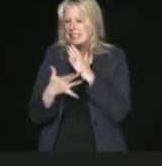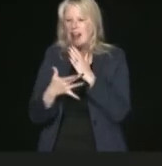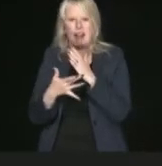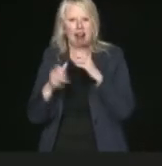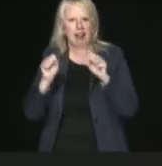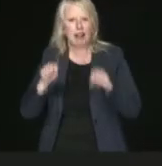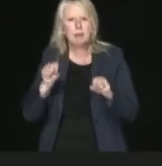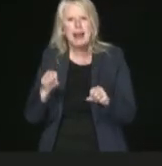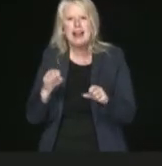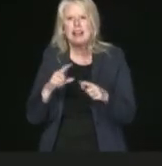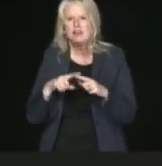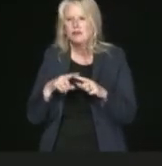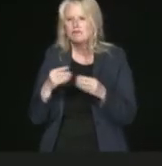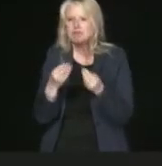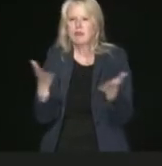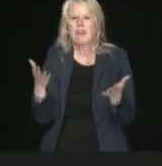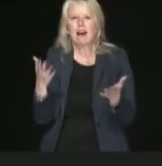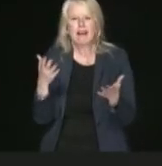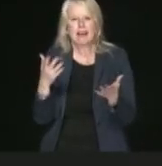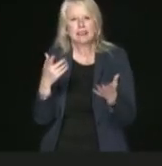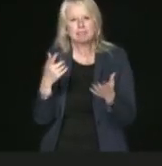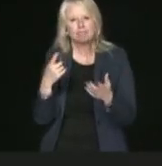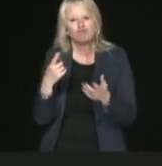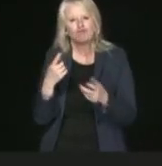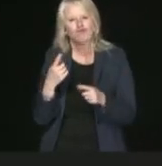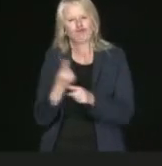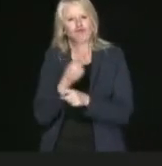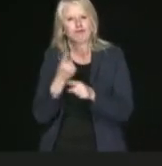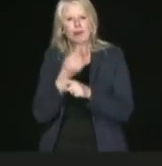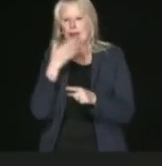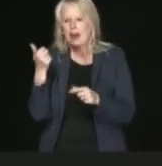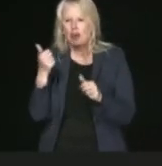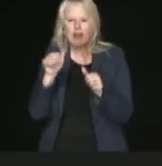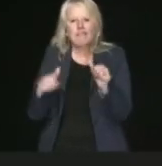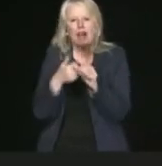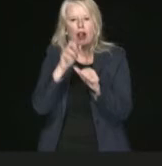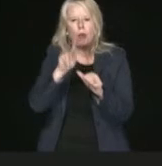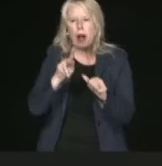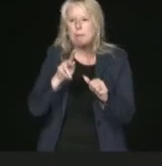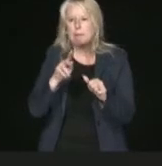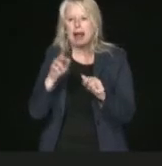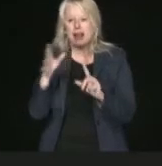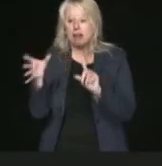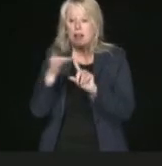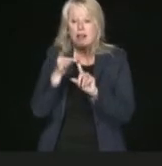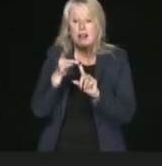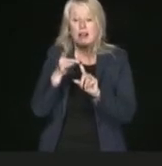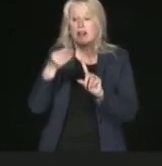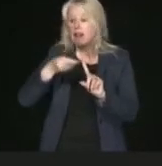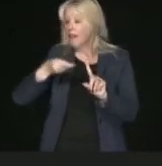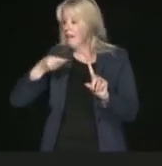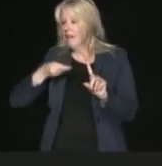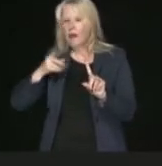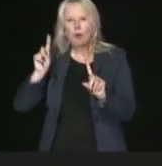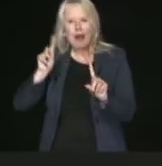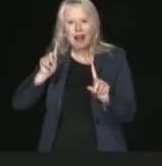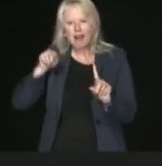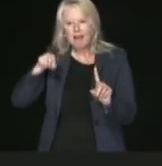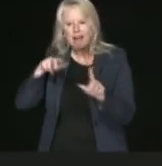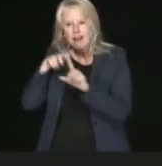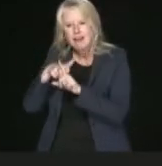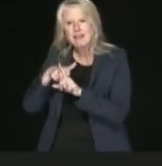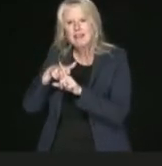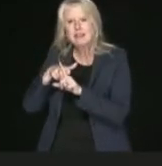to follow or do the contact tracing of those who have been infected. We will be in a much